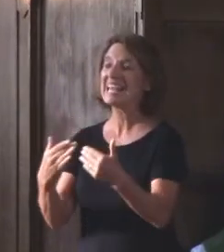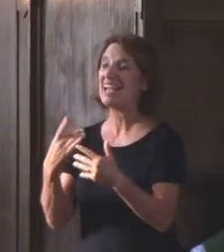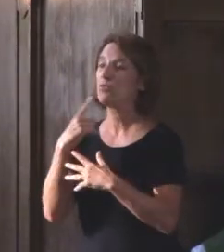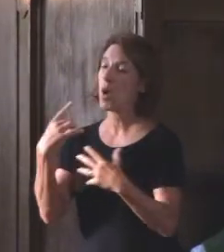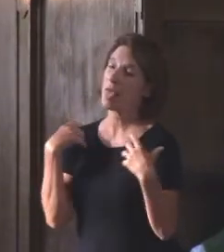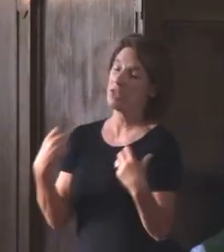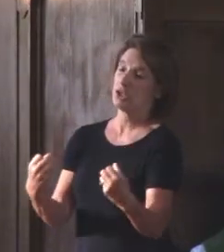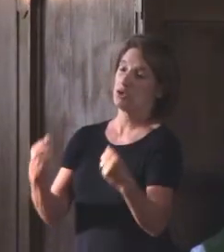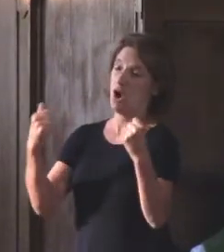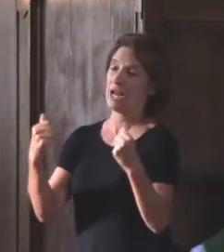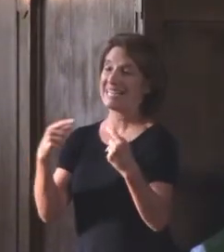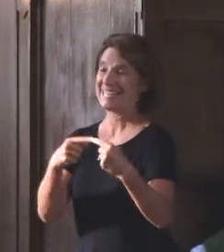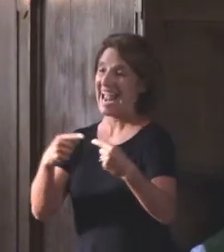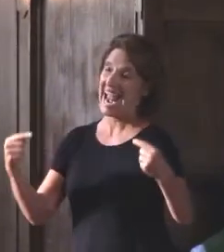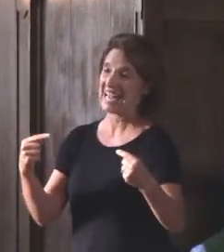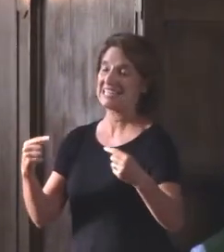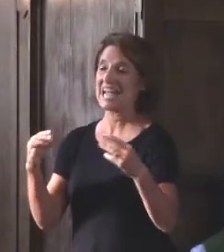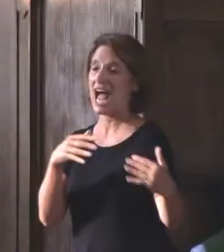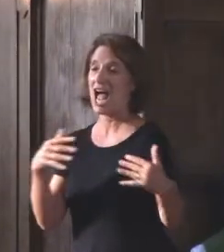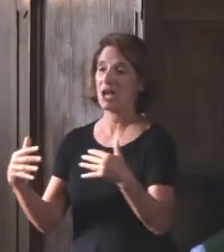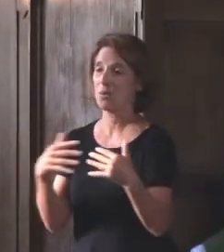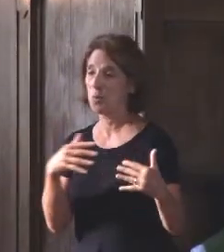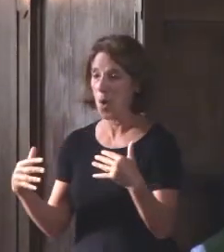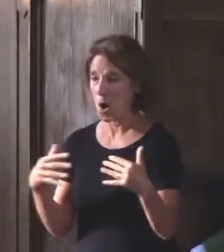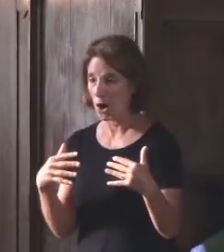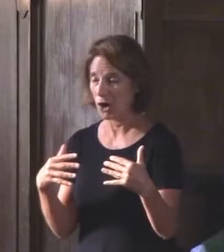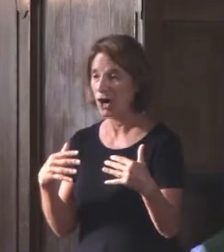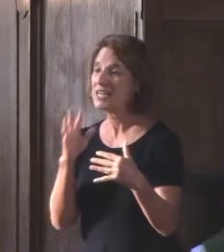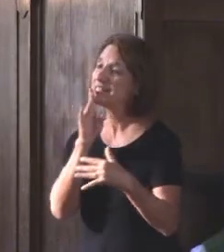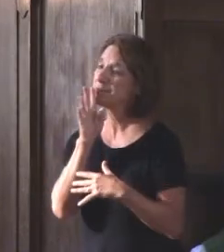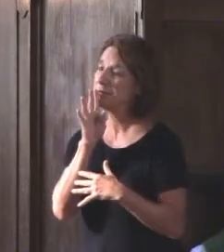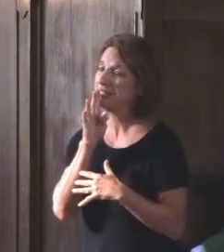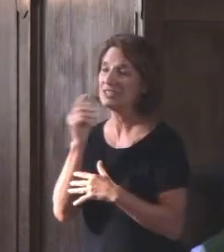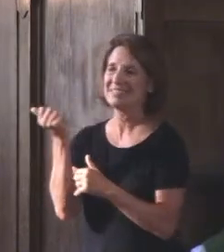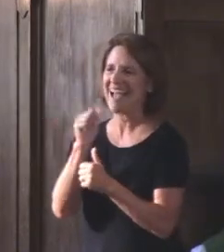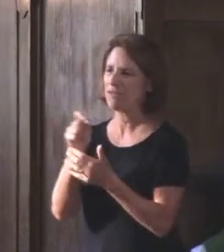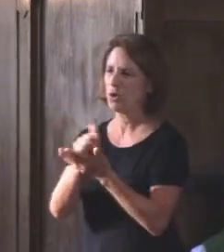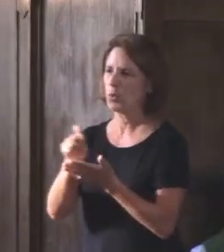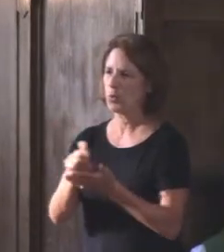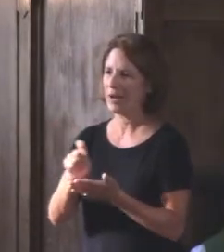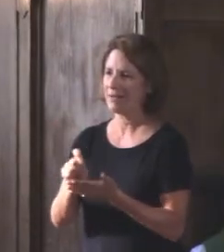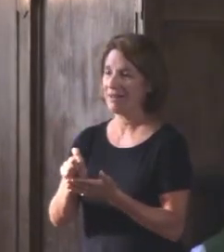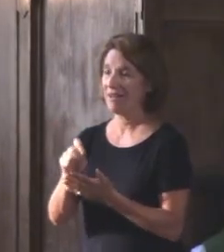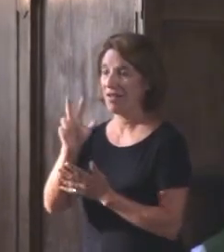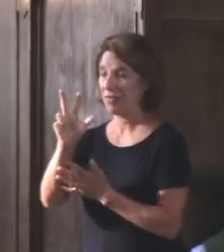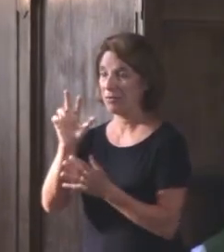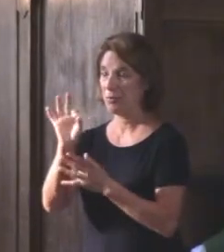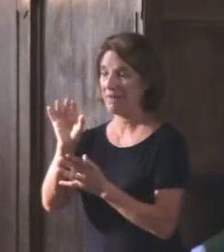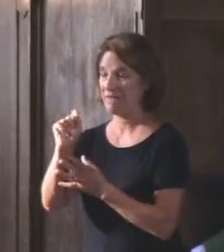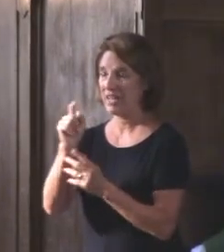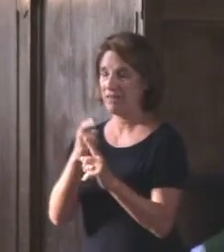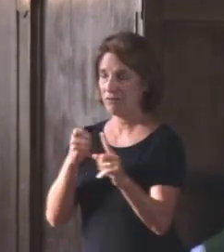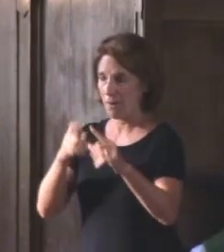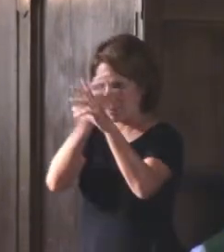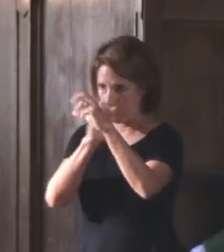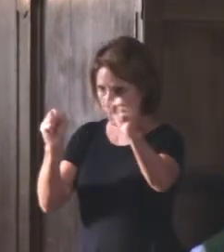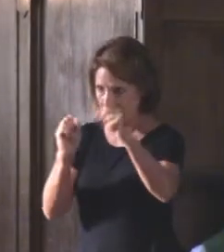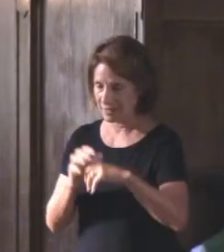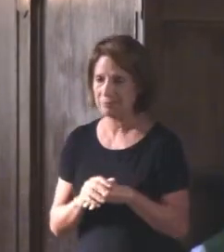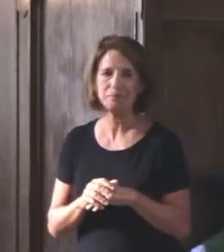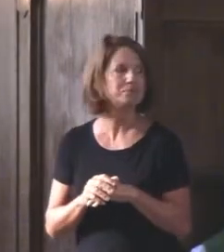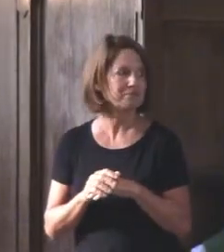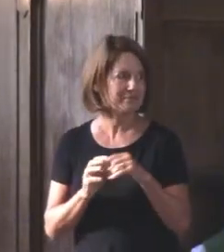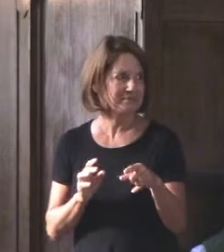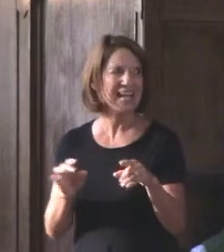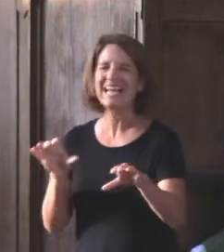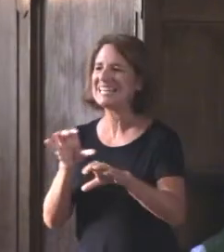ever written while sitting about 3 feet from the president. And he did all this, of course, in a clever way. He stayed in character